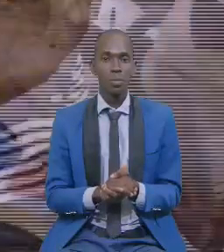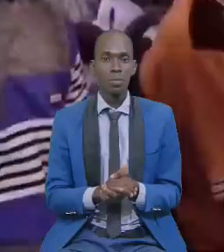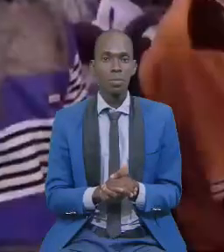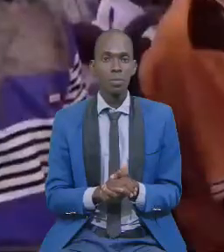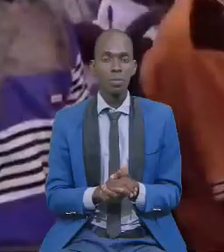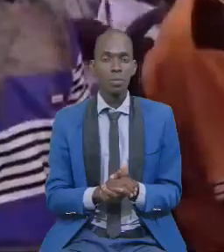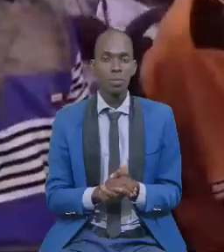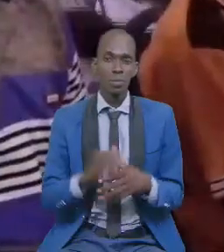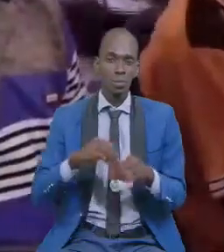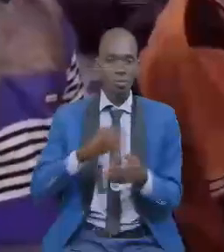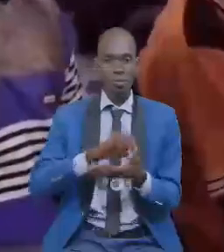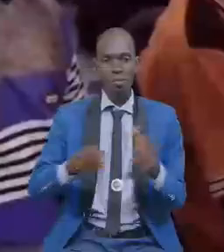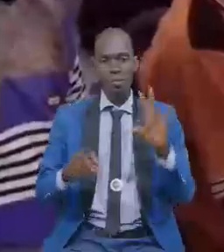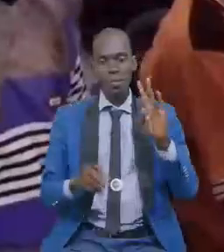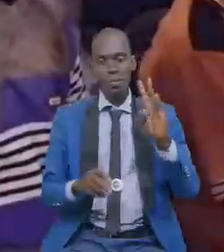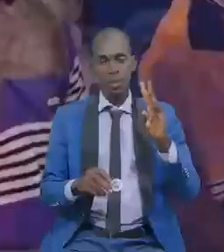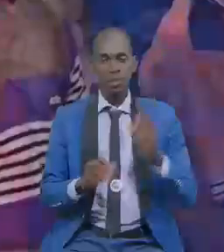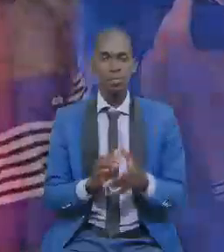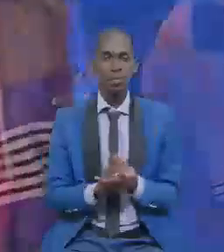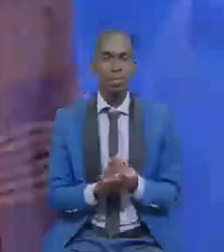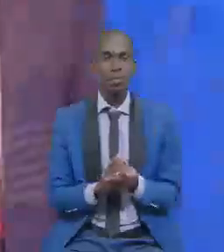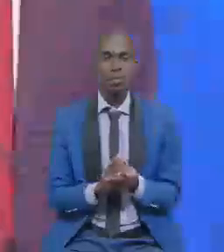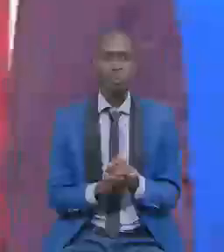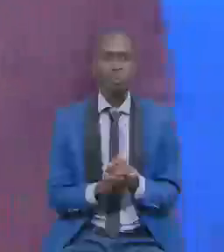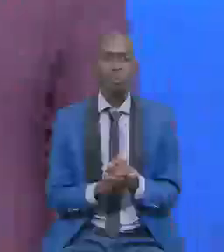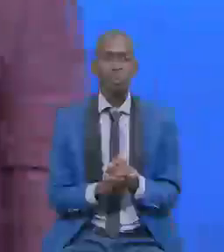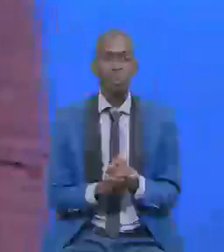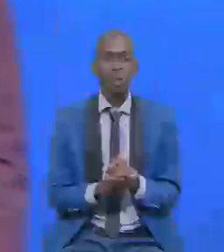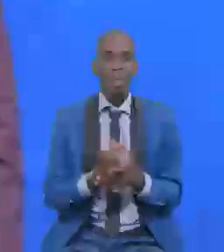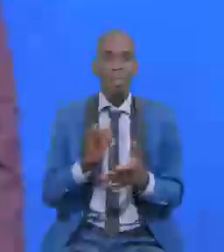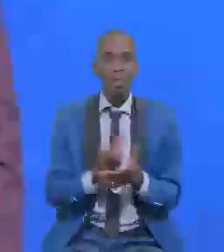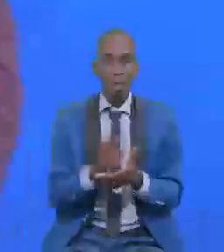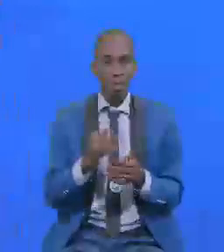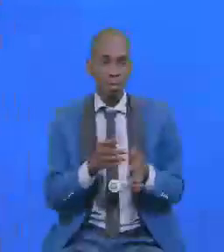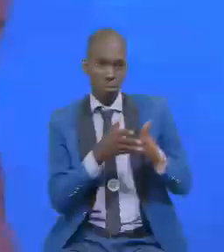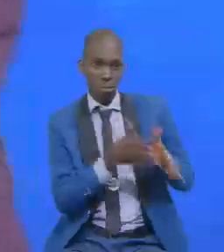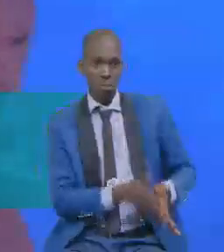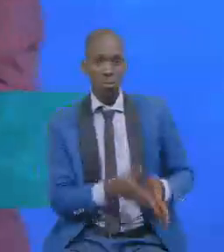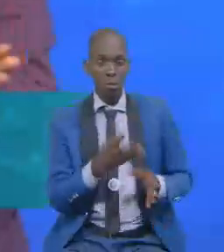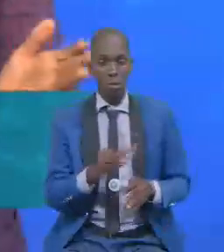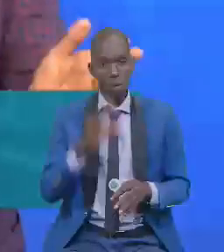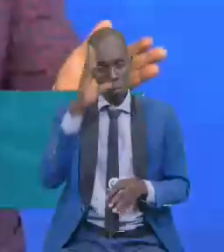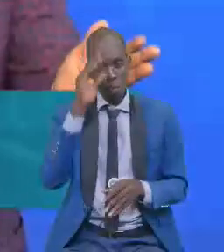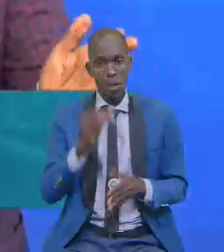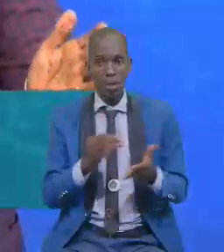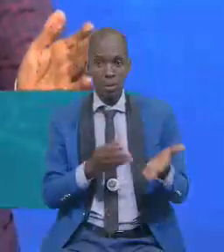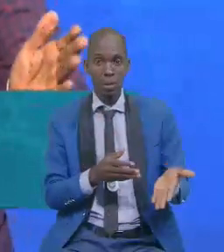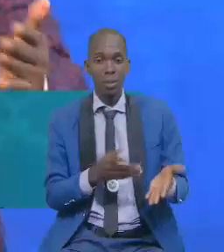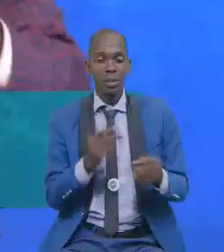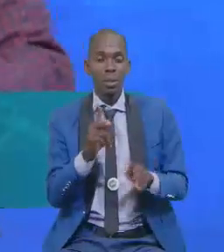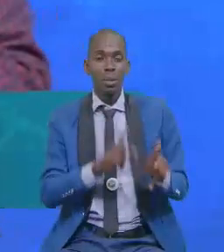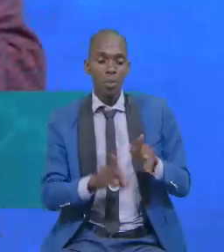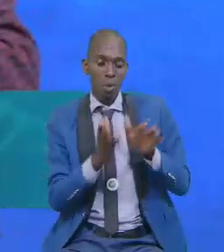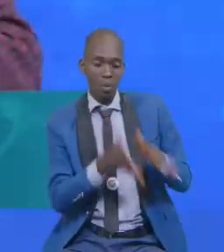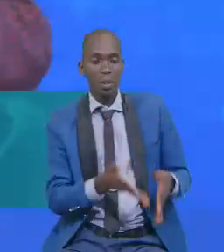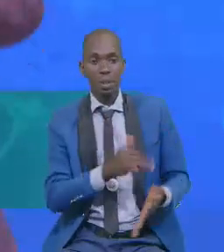Verse 17. That the residue of men, the remainder of men,